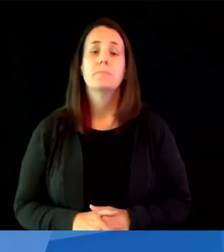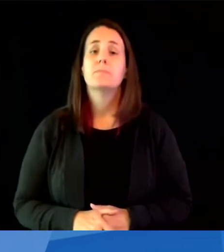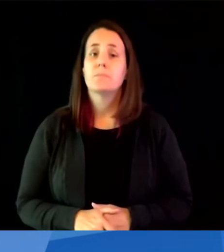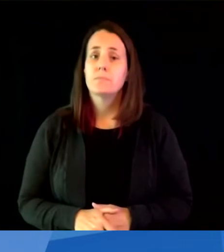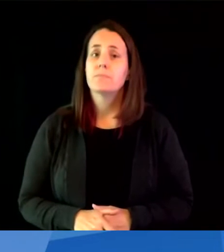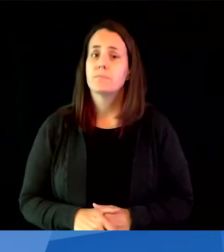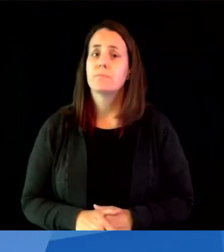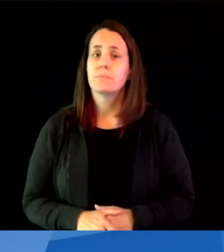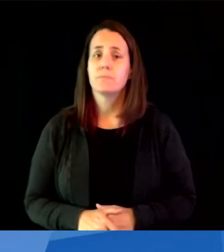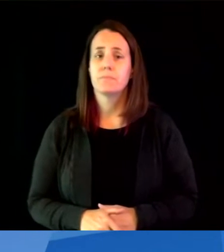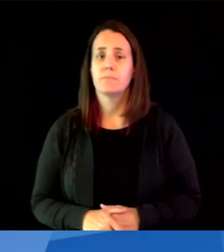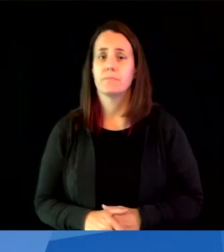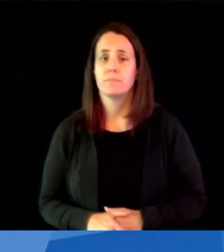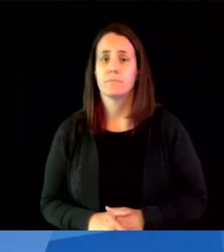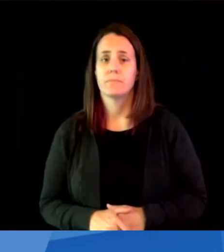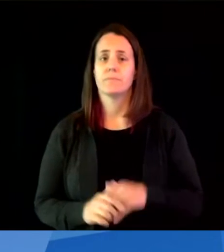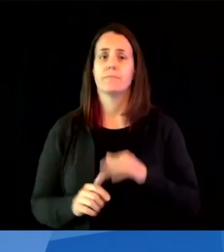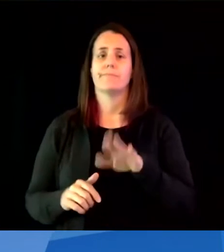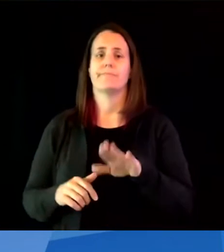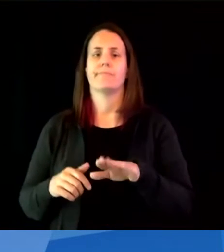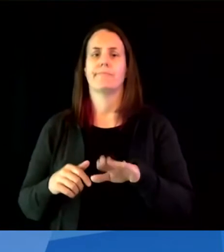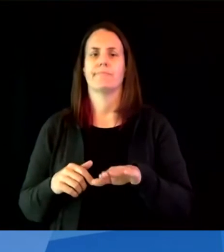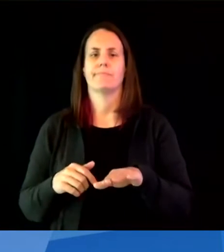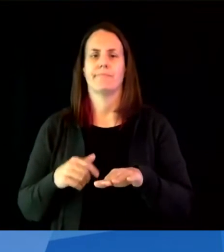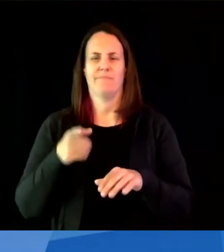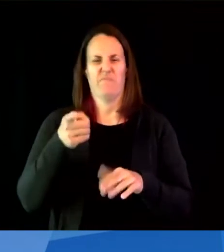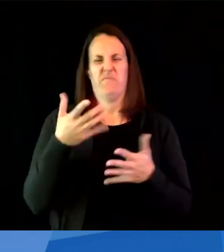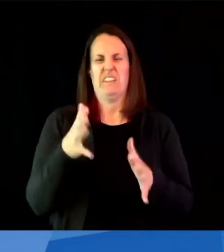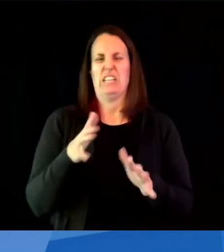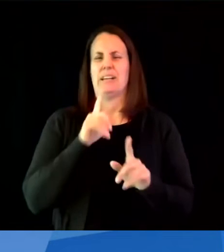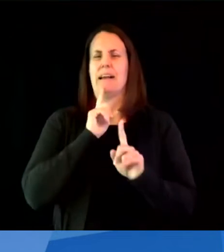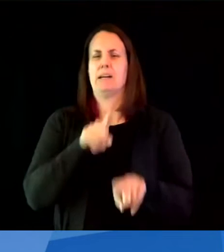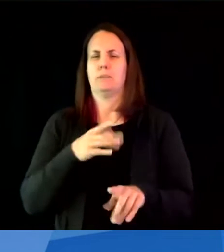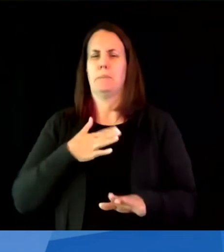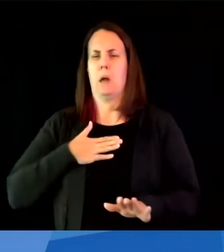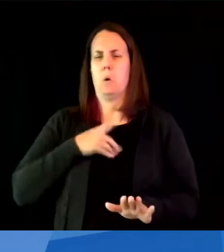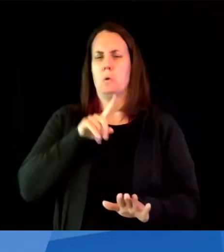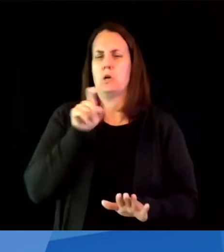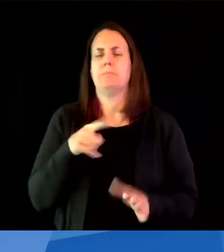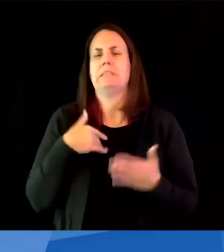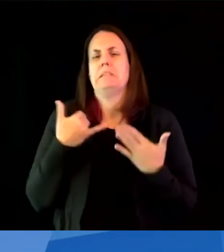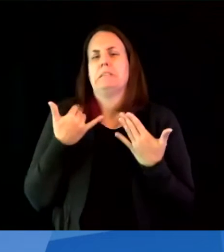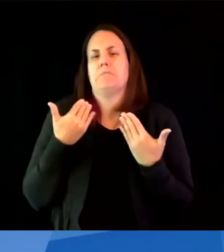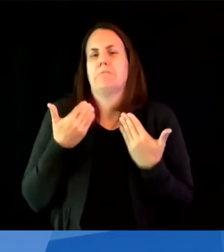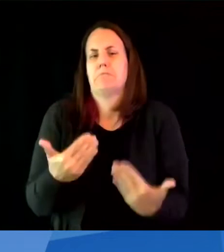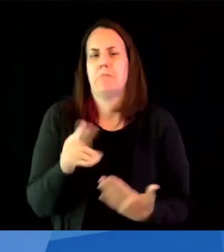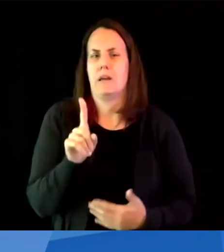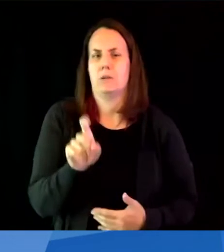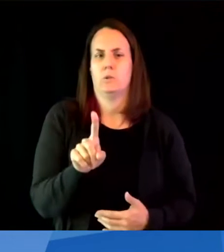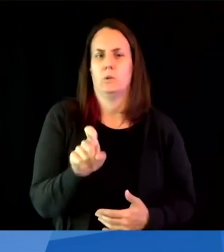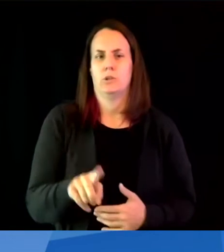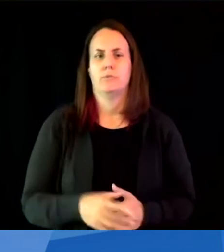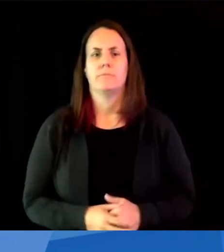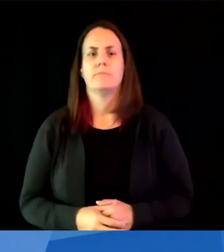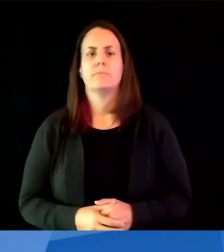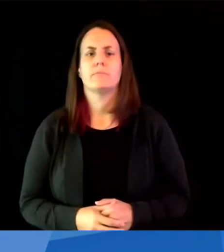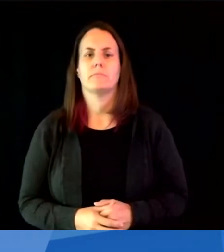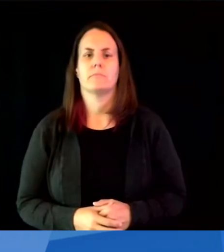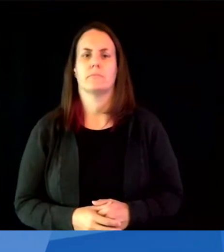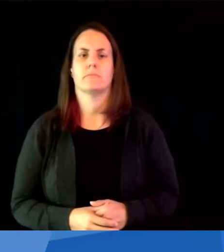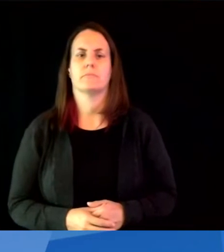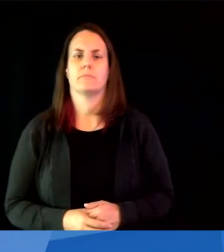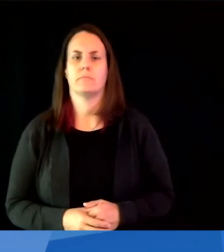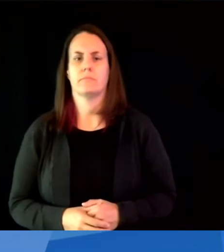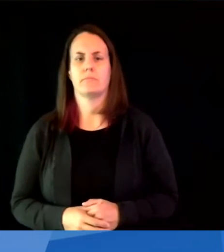been answered, but generally, as health experts, what do you think is causing the spike here in Wisconsin? And also,